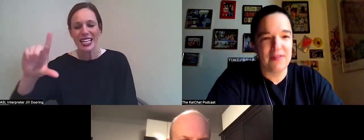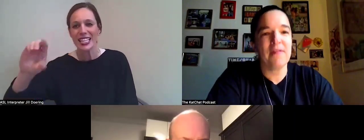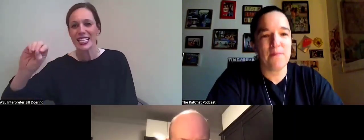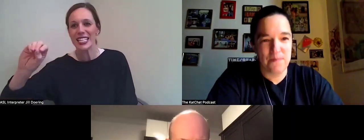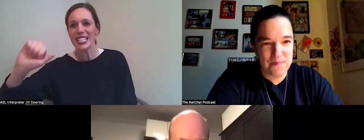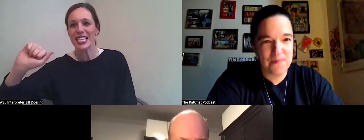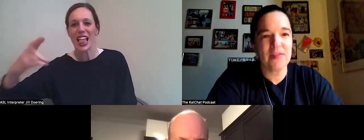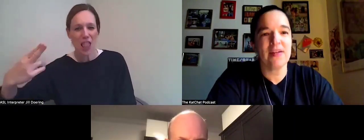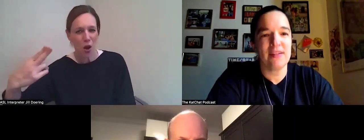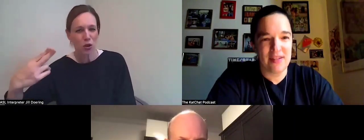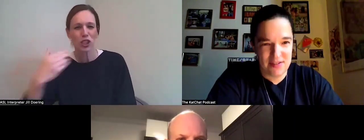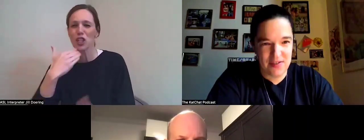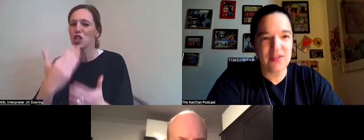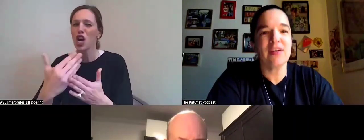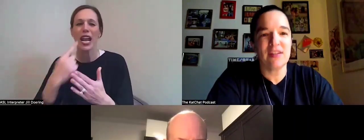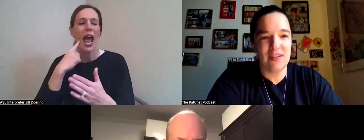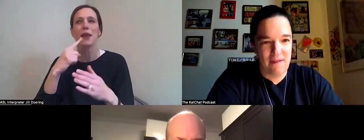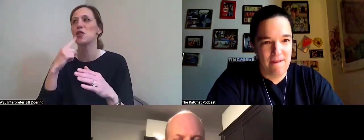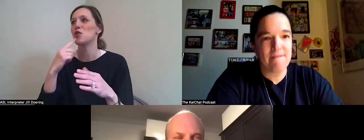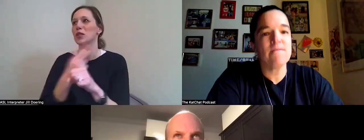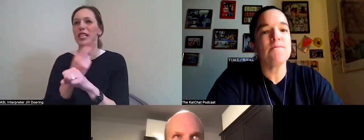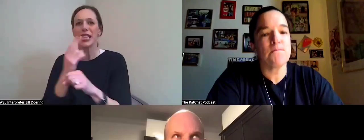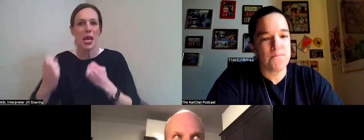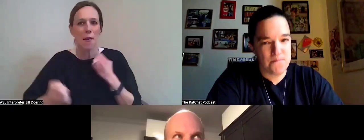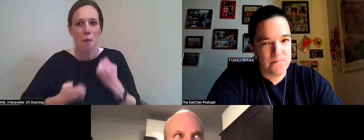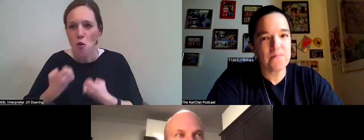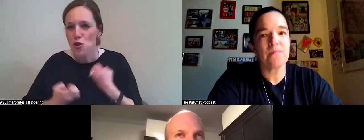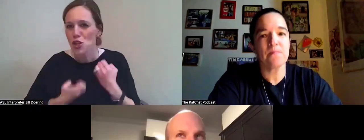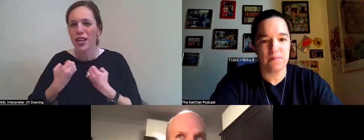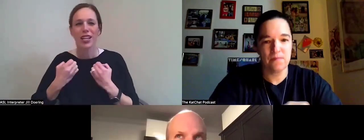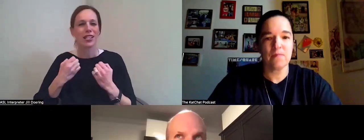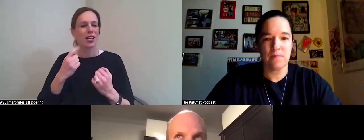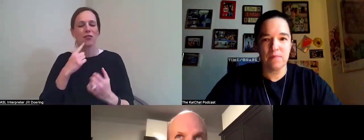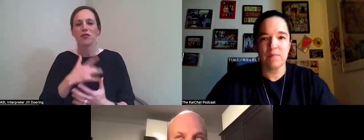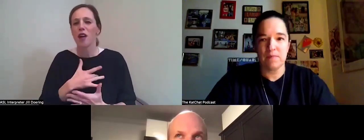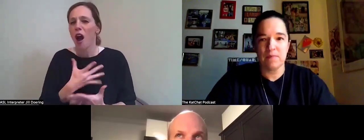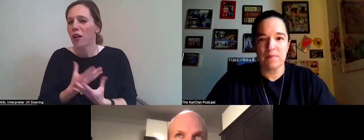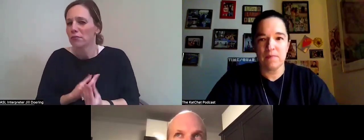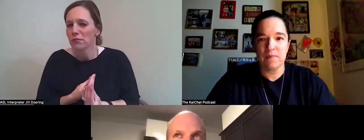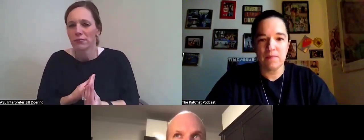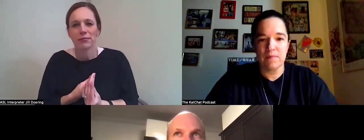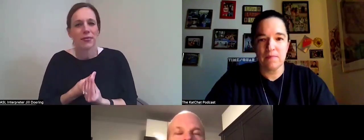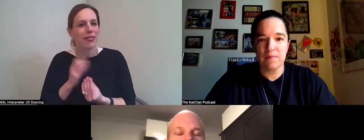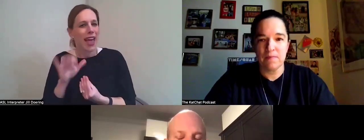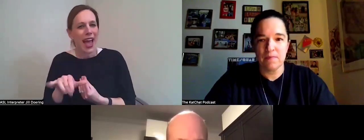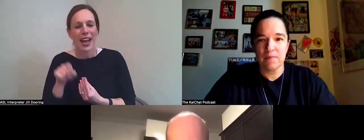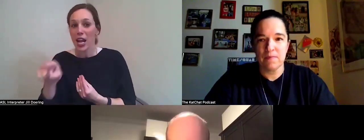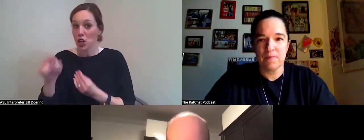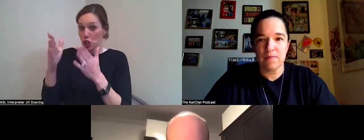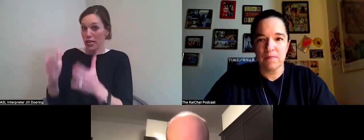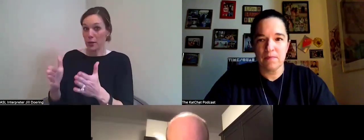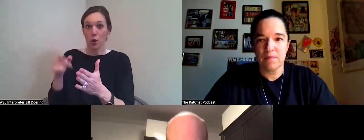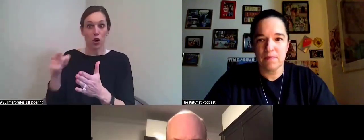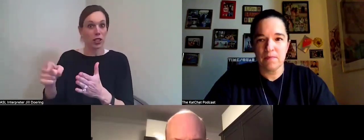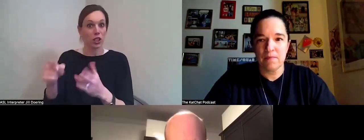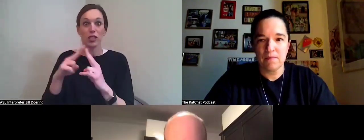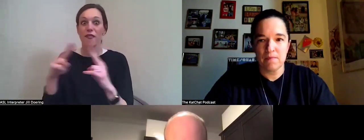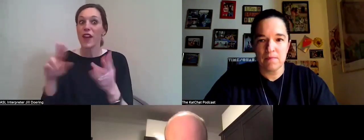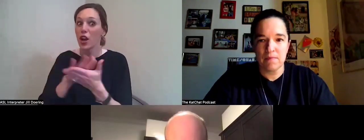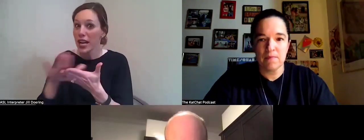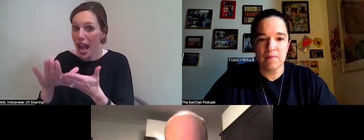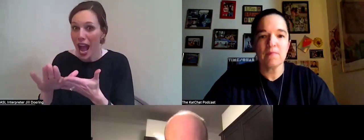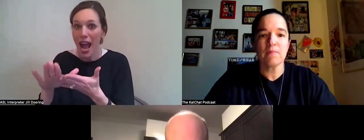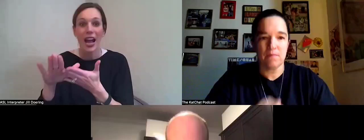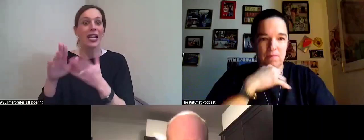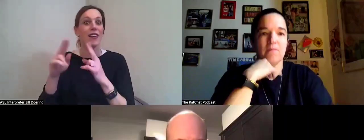amazing emotion, and she's so heartfelt. As a person, she's very, very kind, very